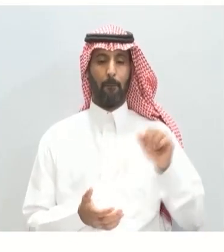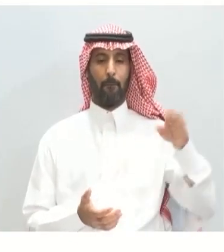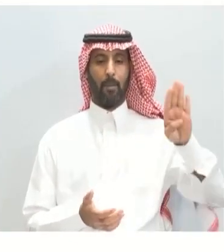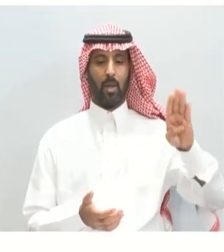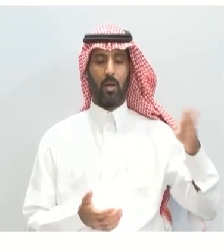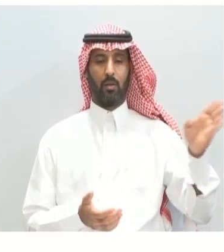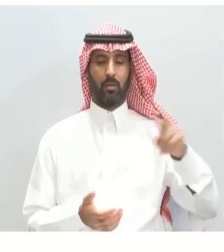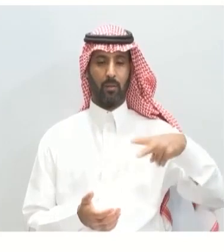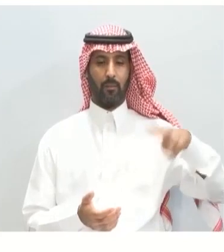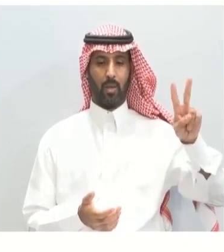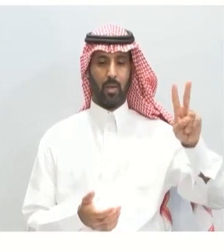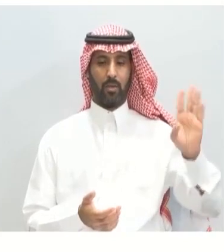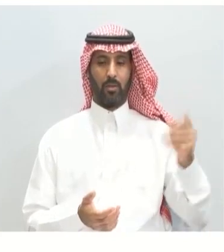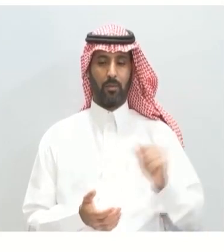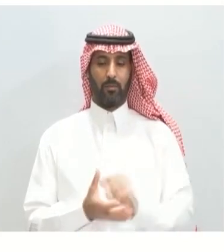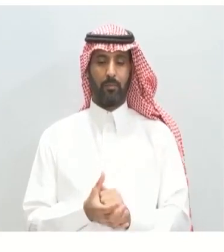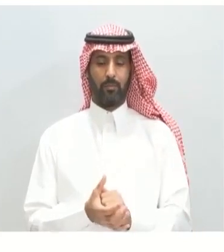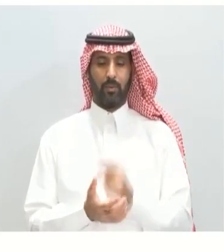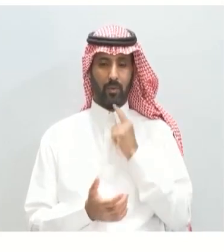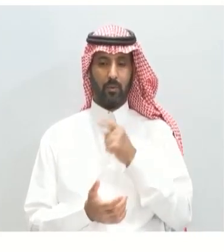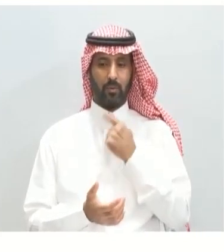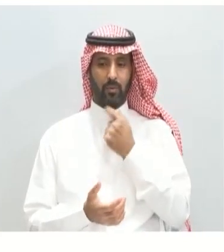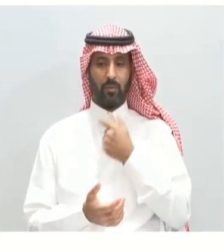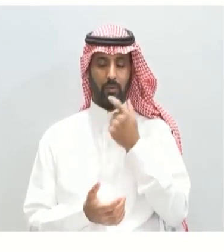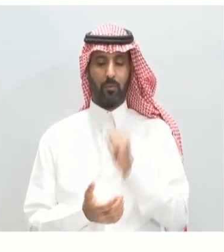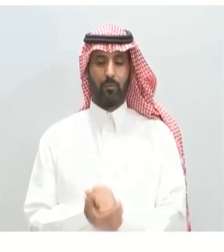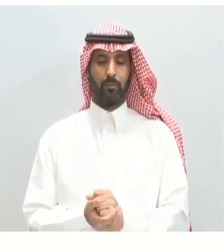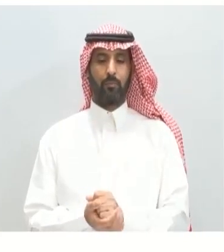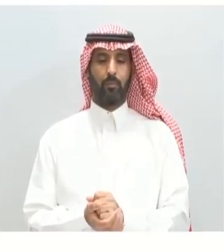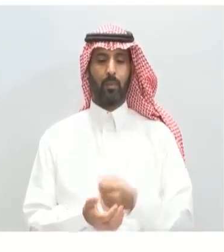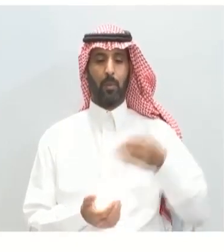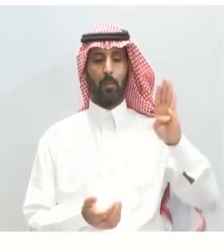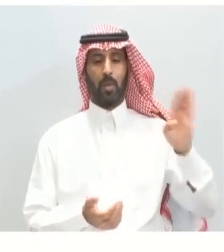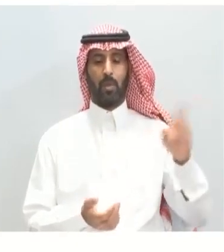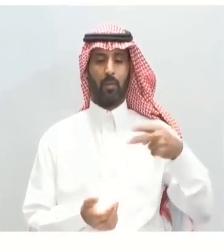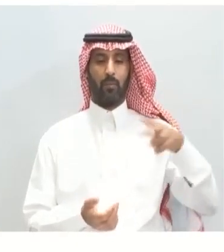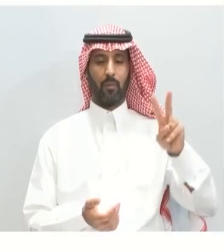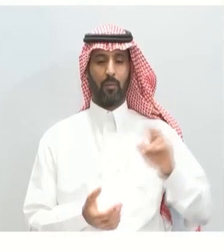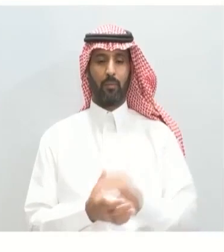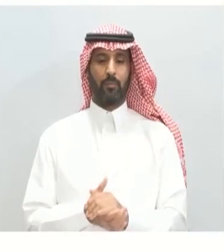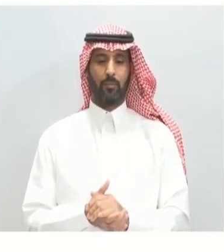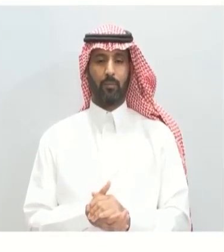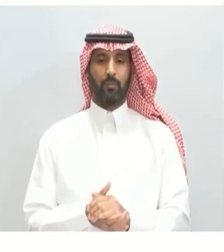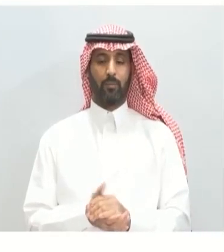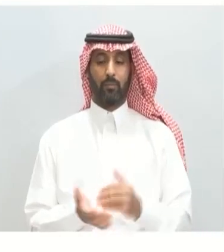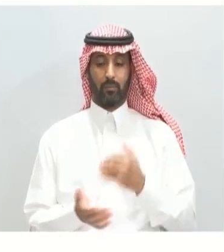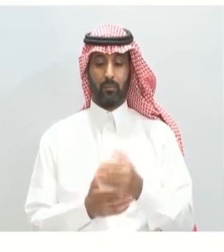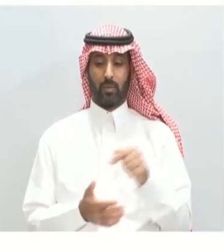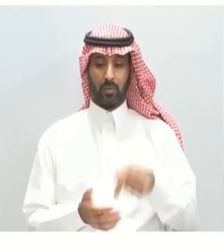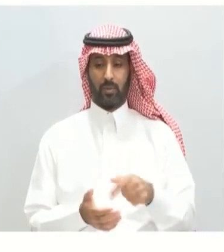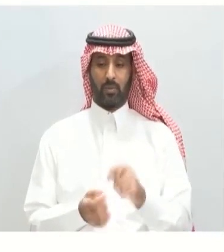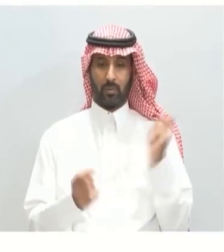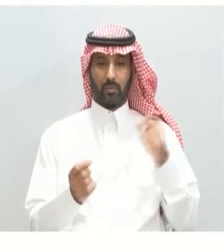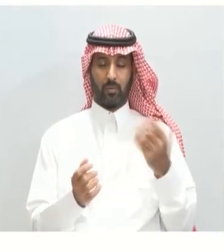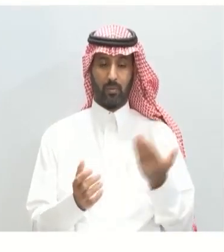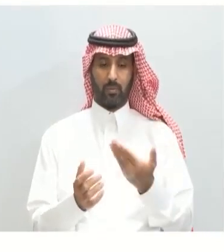V sounds, letter B and the letter B, the V, the B and the V sound. So these are today's